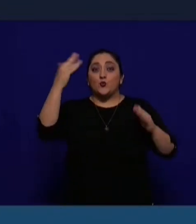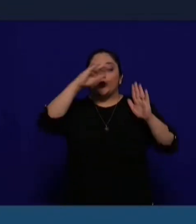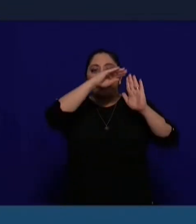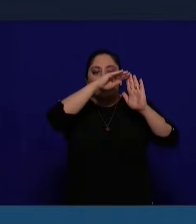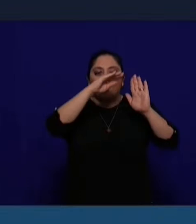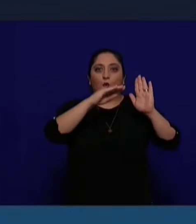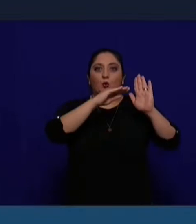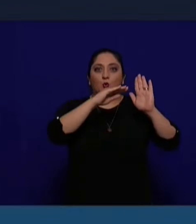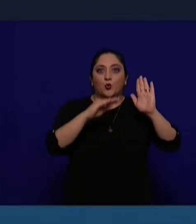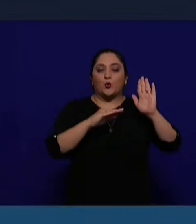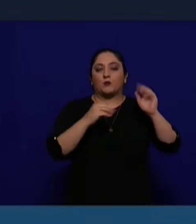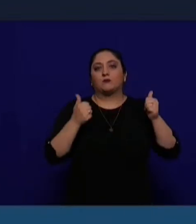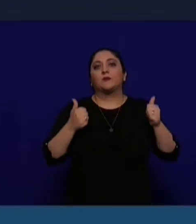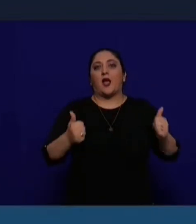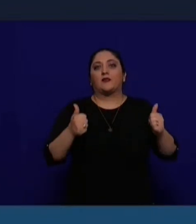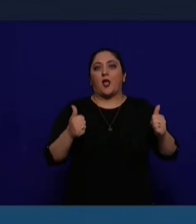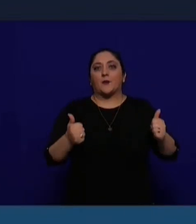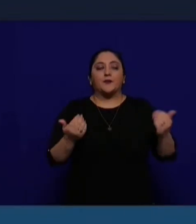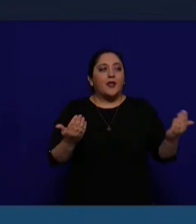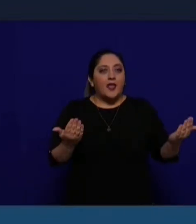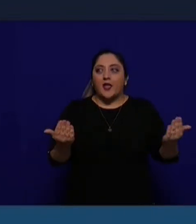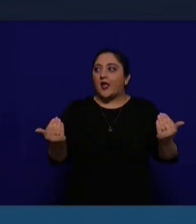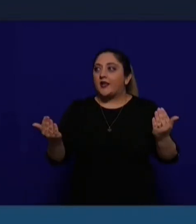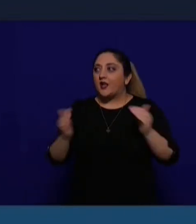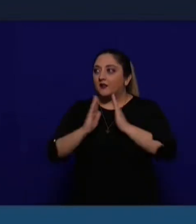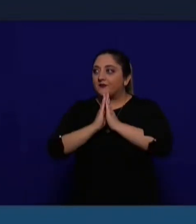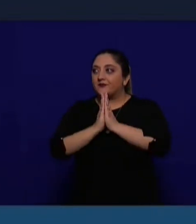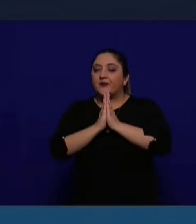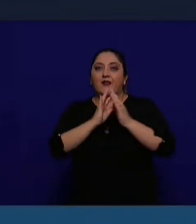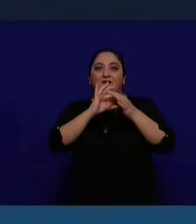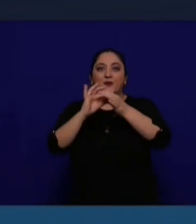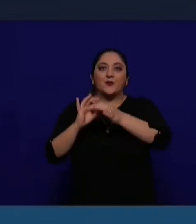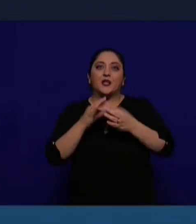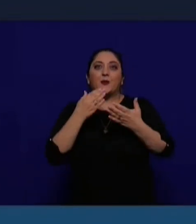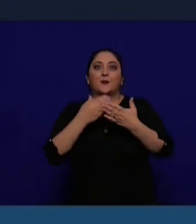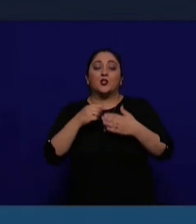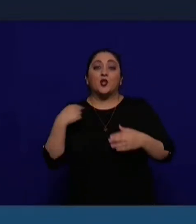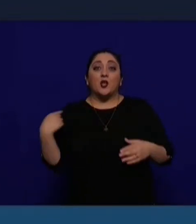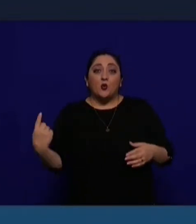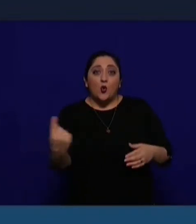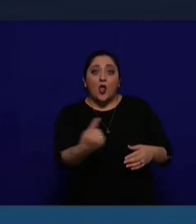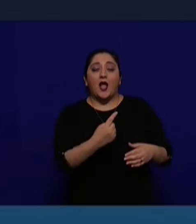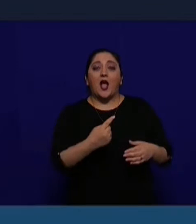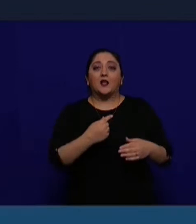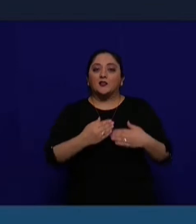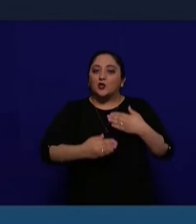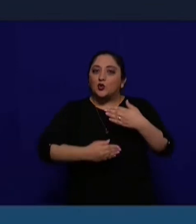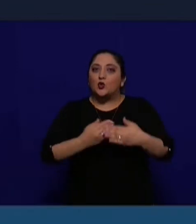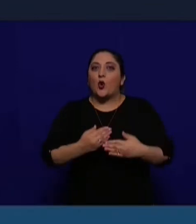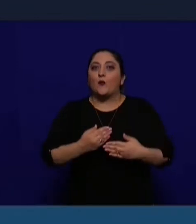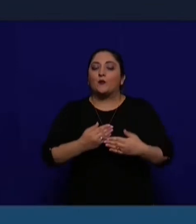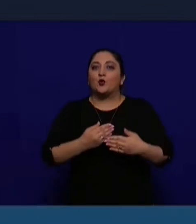bħalma rajna, ejja kulħadd jibqa' jingħaqad flimkien biex aħna nkun nistgħu nżommu numri